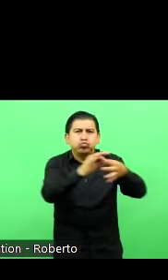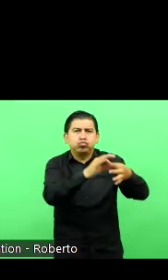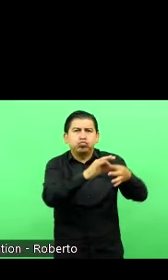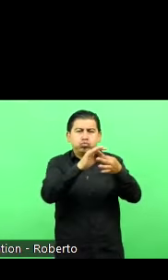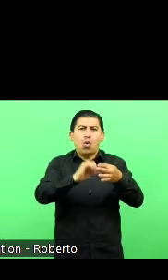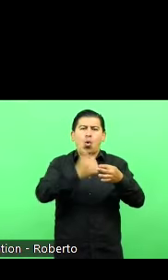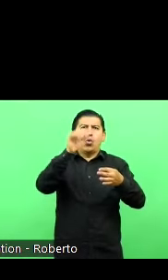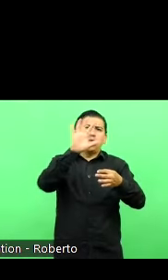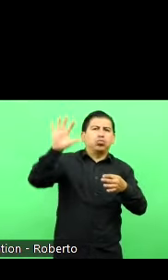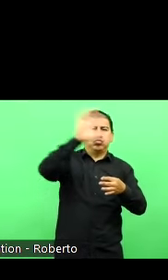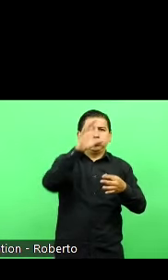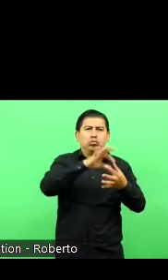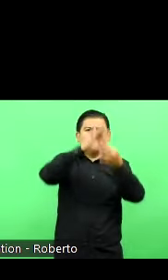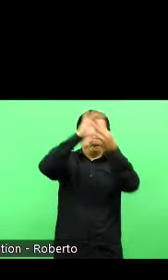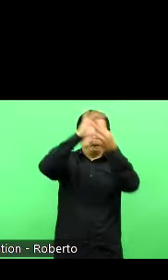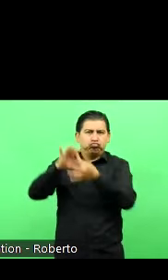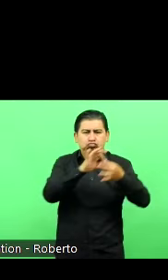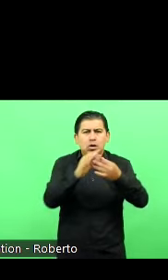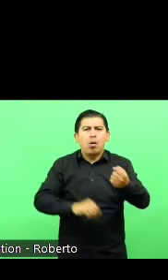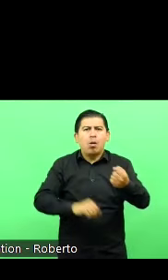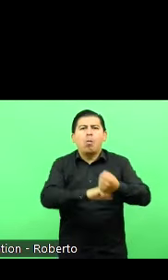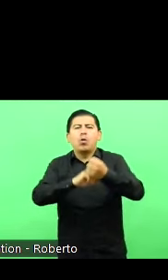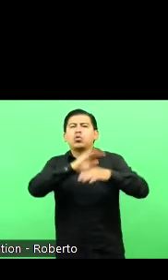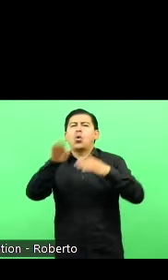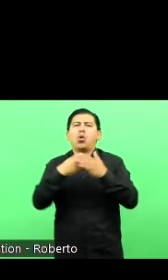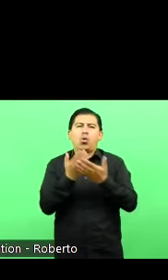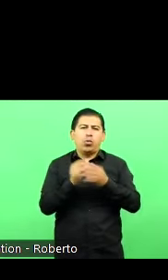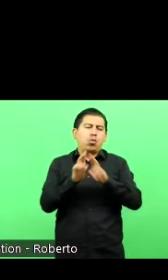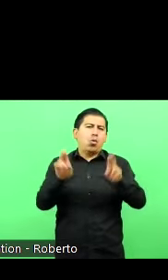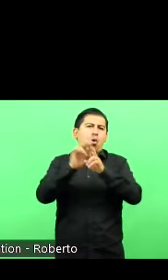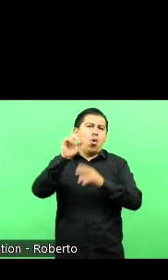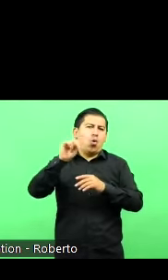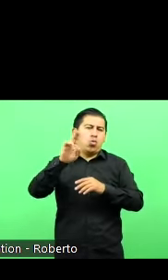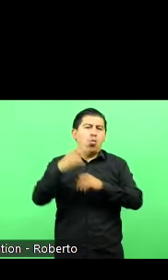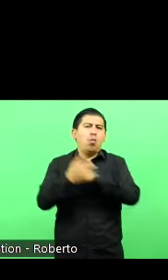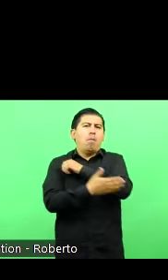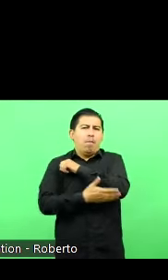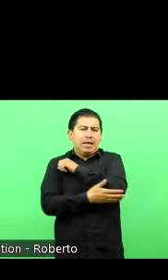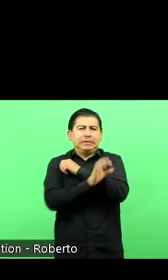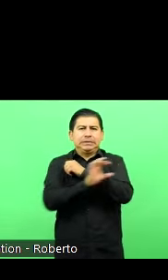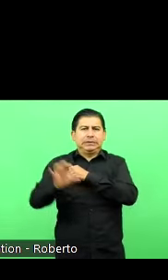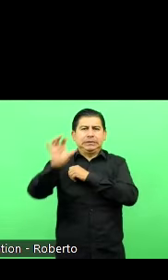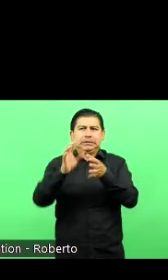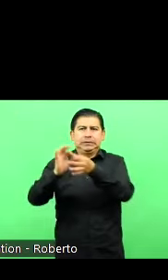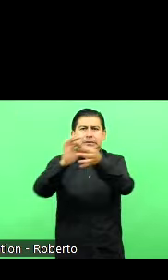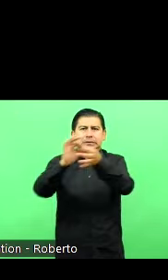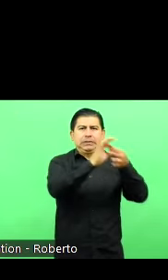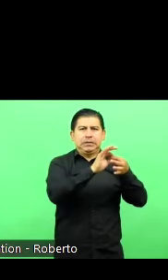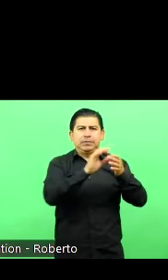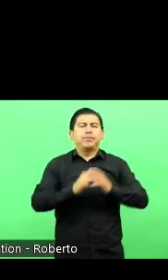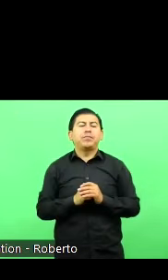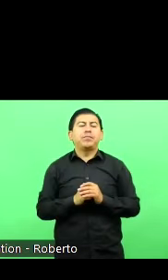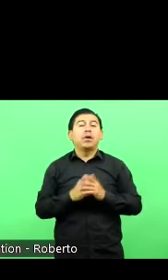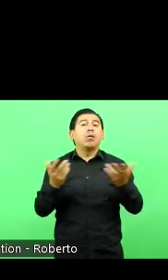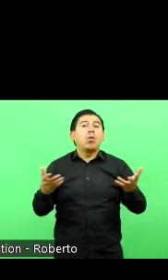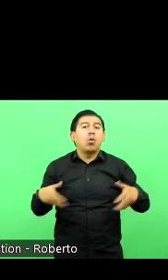work encompasses facilitating intergovernmental and UN system processes, supporting developing countries, capacity development